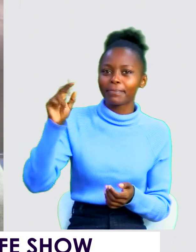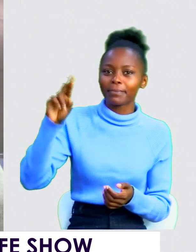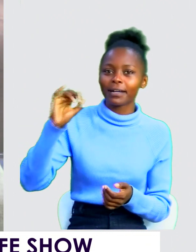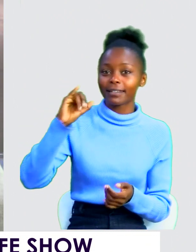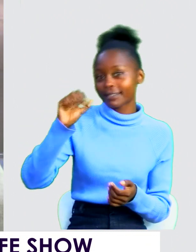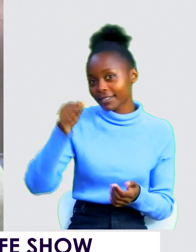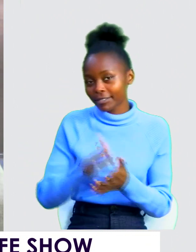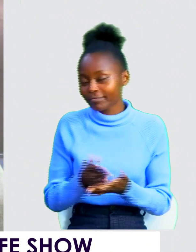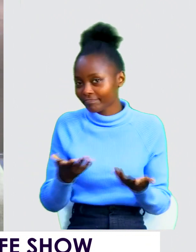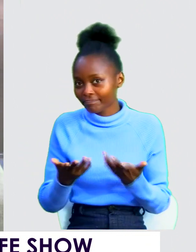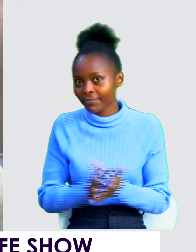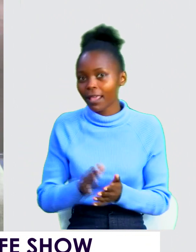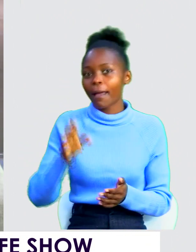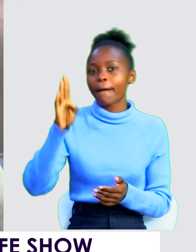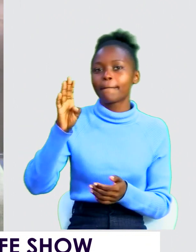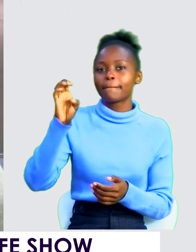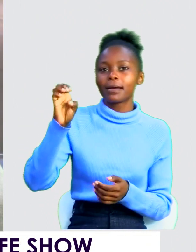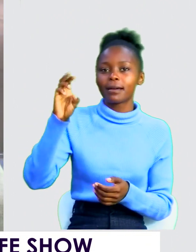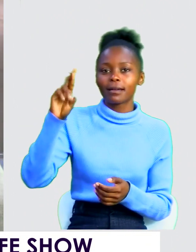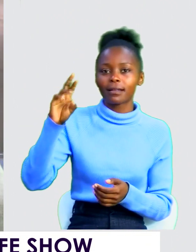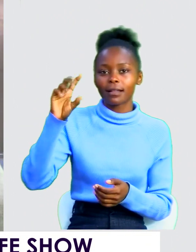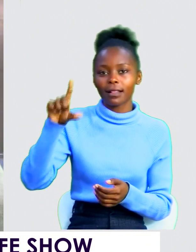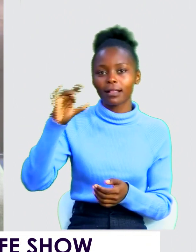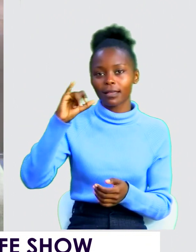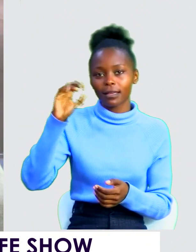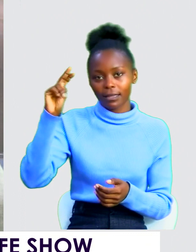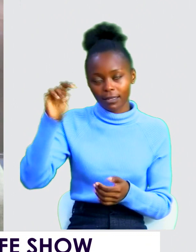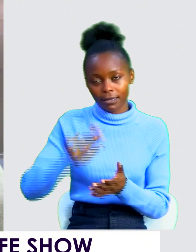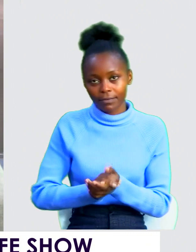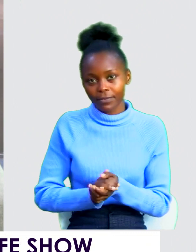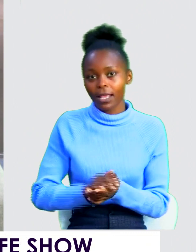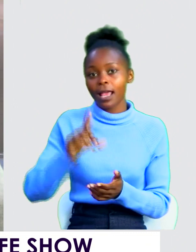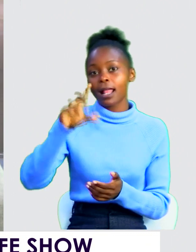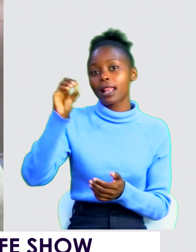are you in London or Stuttgart or